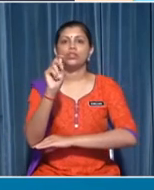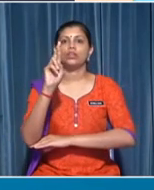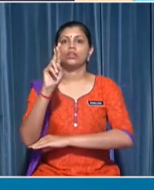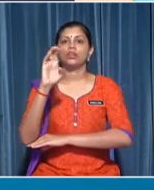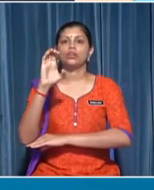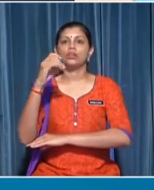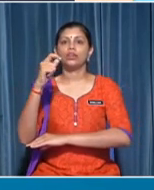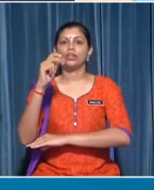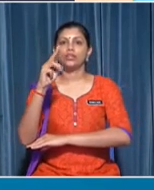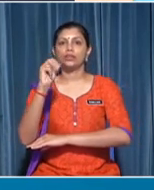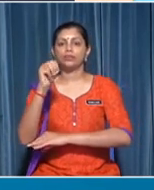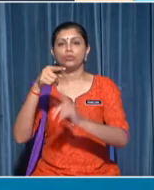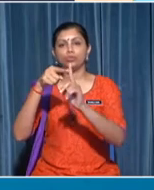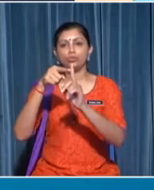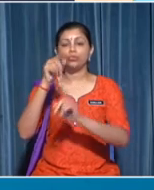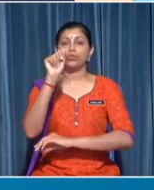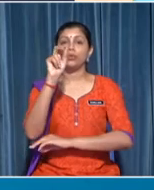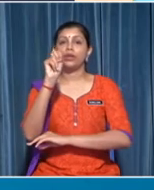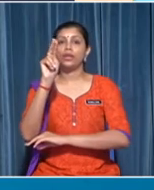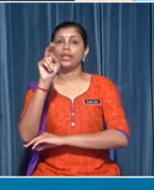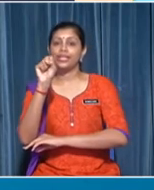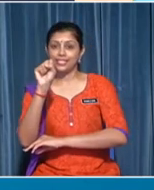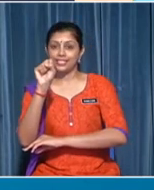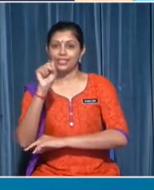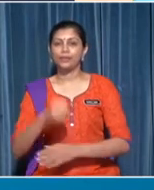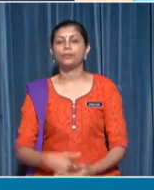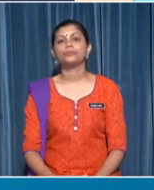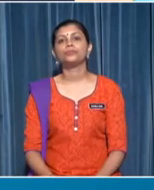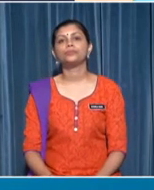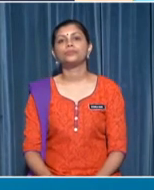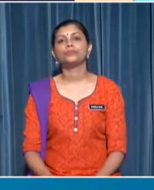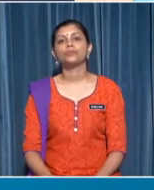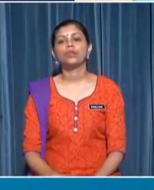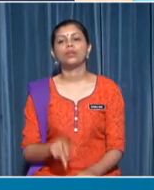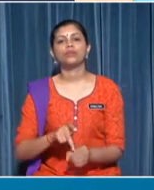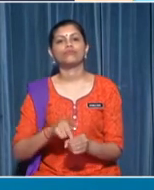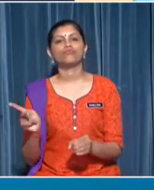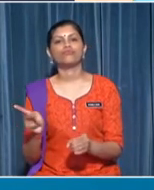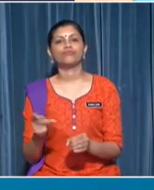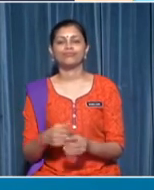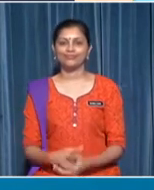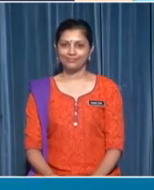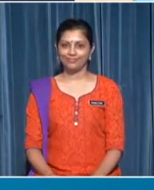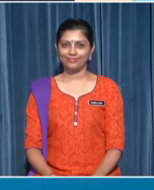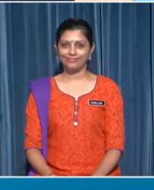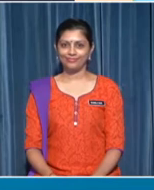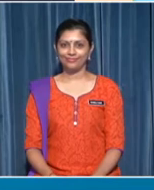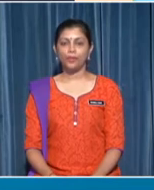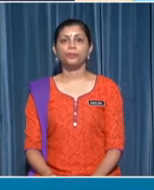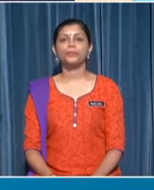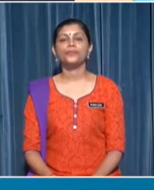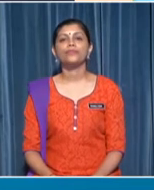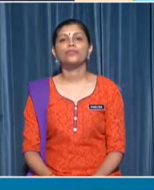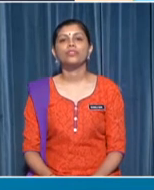the anus when it's time to expel the waste. The byproduct of